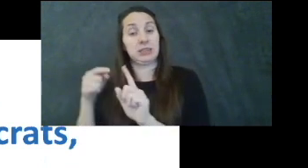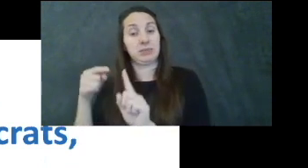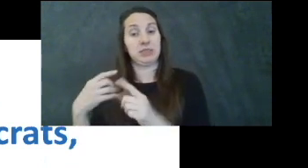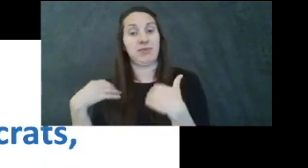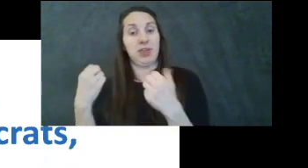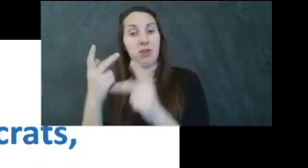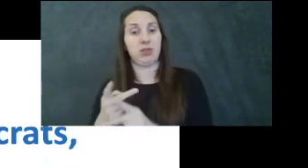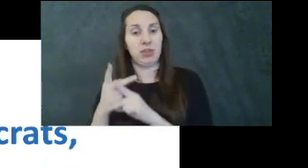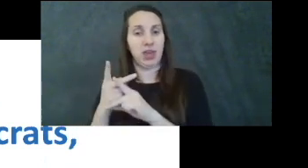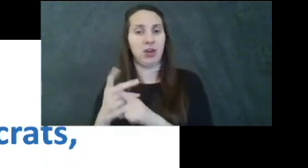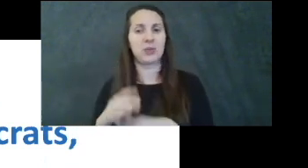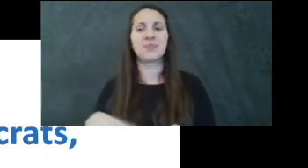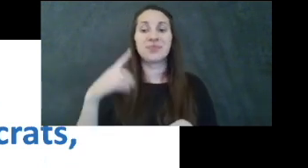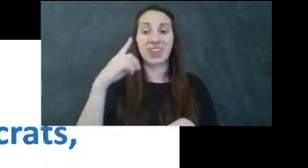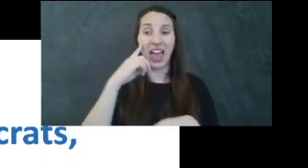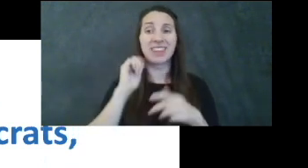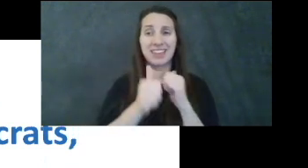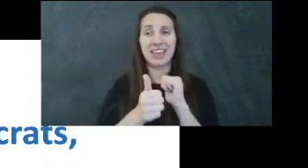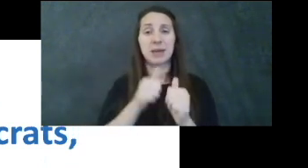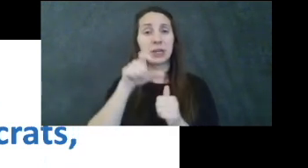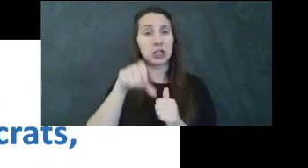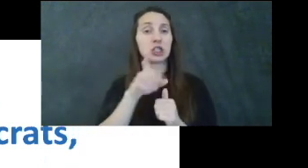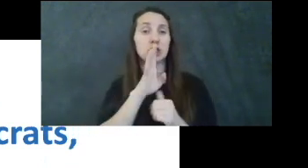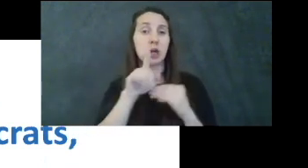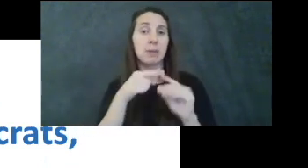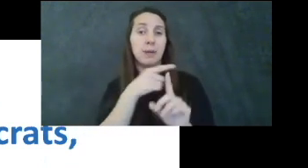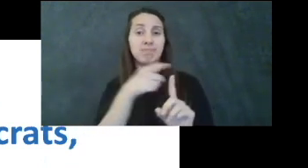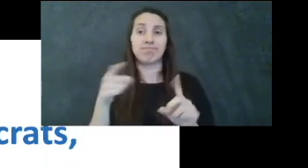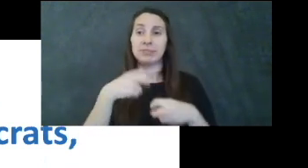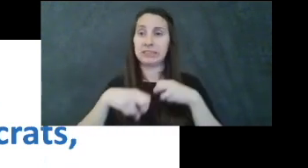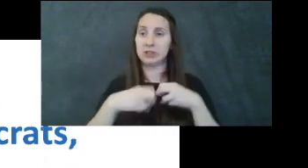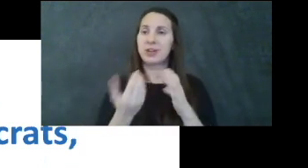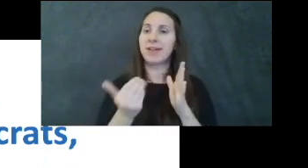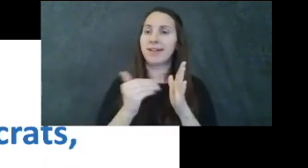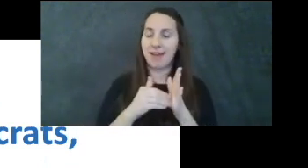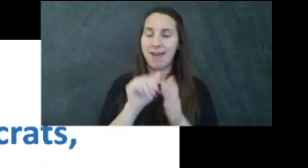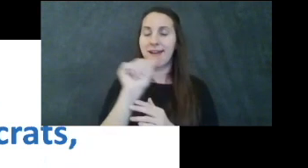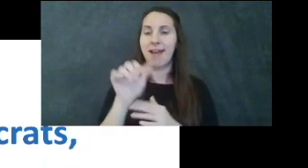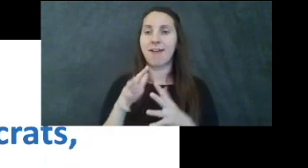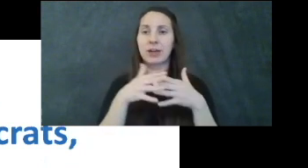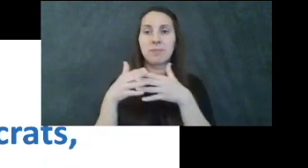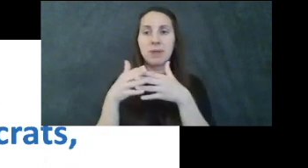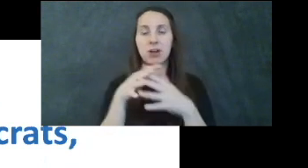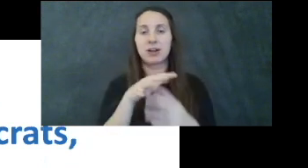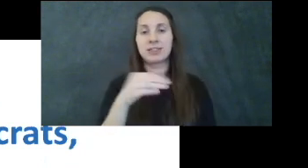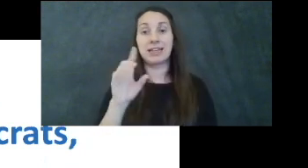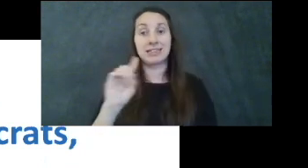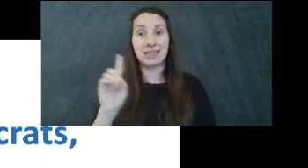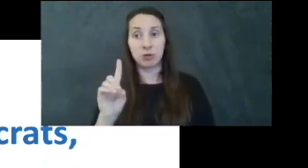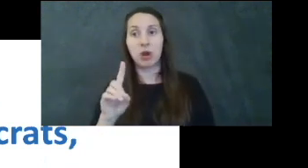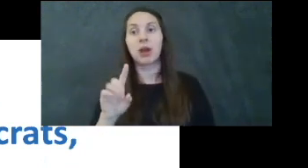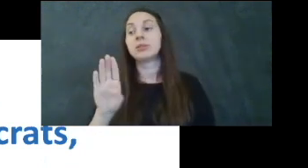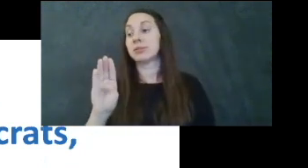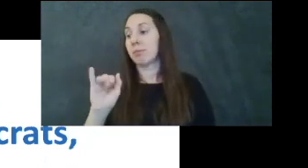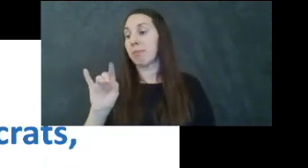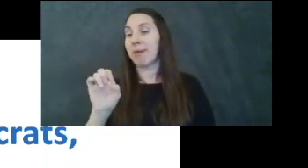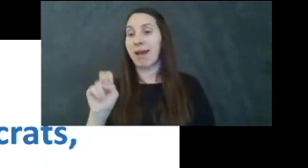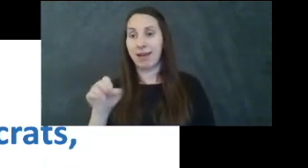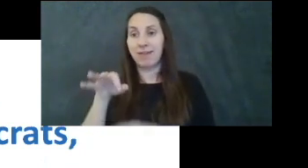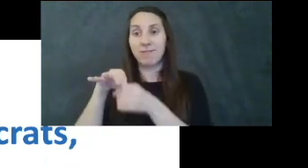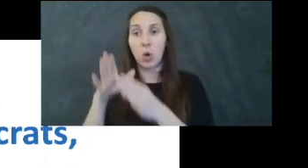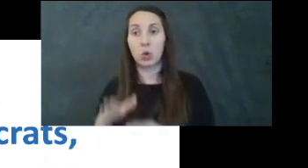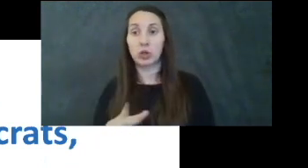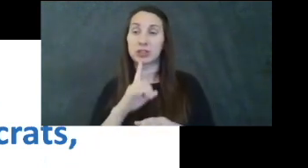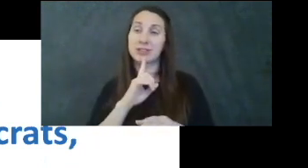that campaigns should talk about these issues. And again, African Americans and Democrats and Biden voters, especially intense. These are